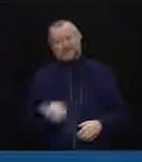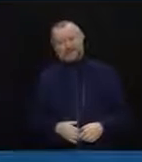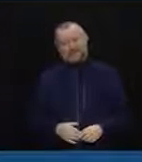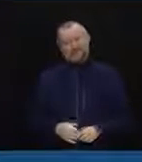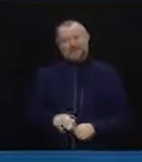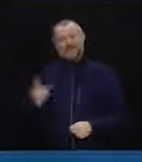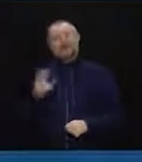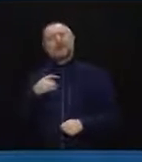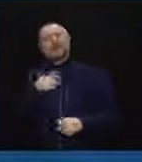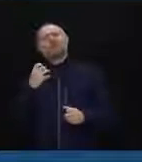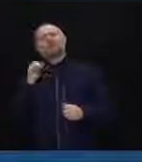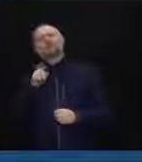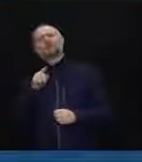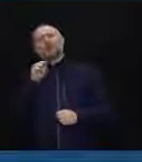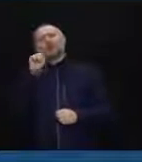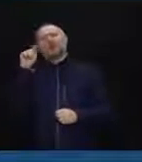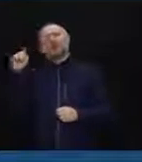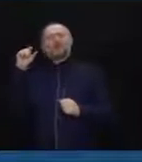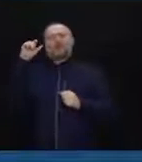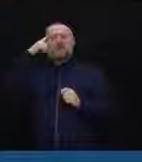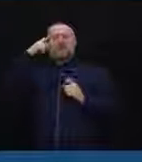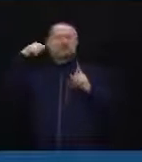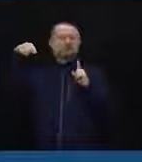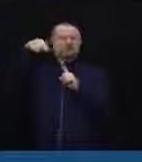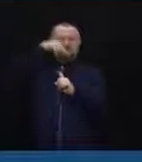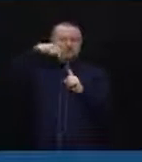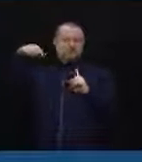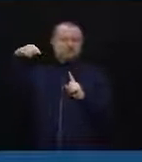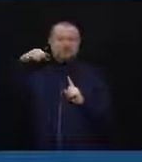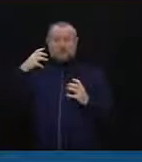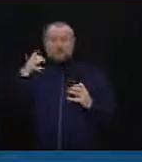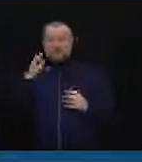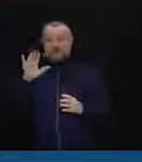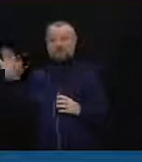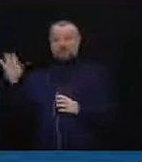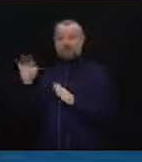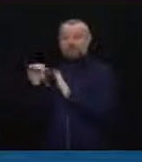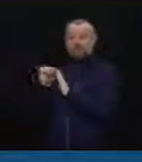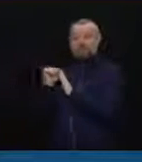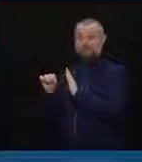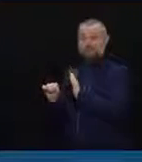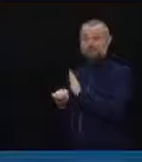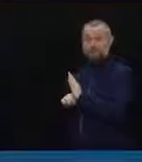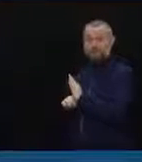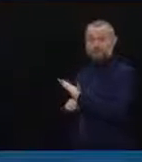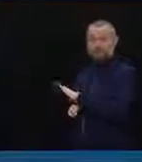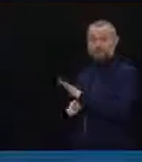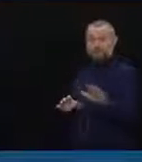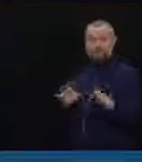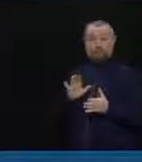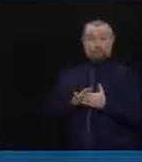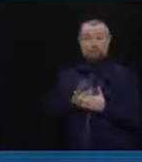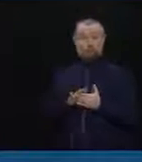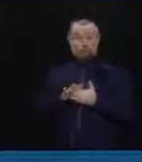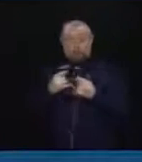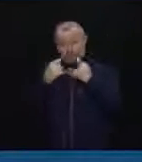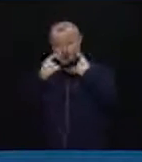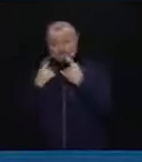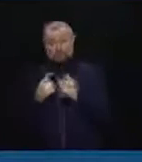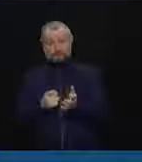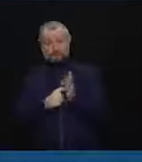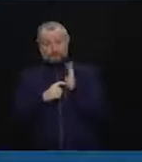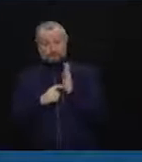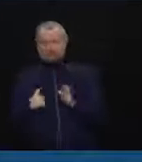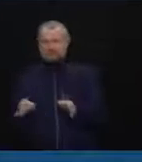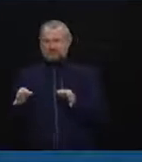who have decided to lift their statewide school mask mandates left it up